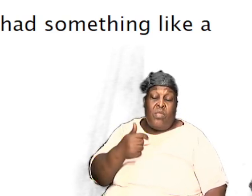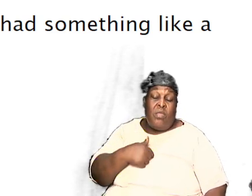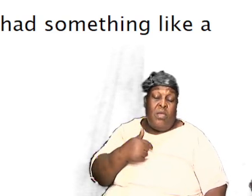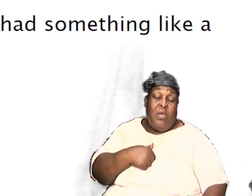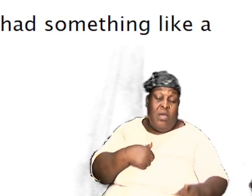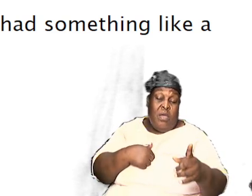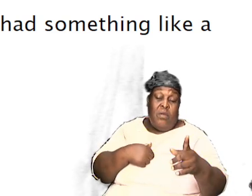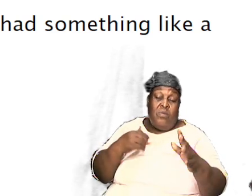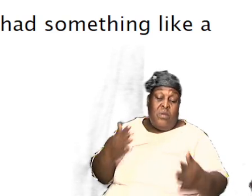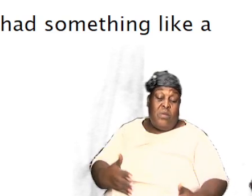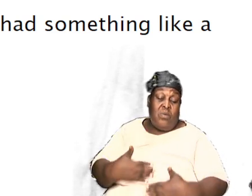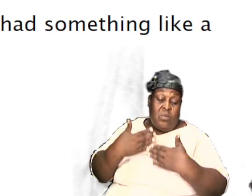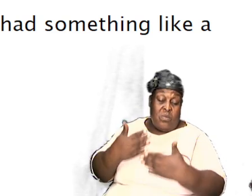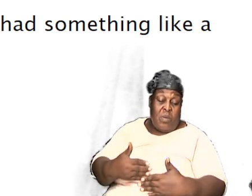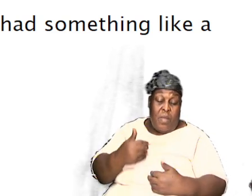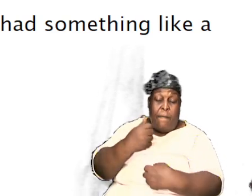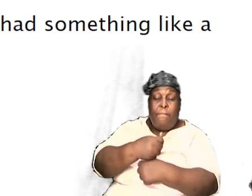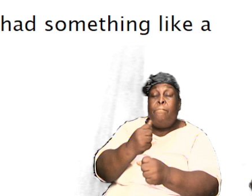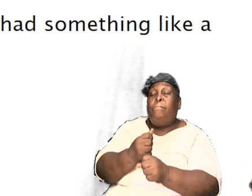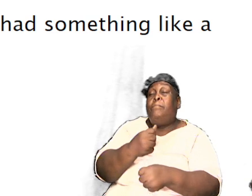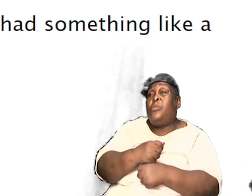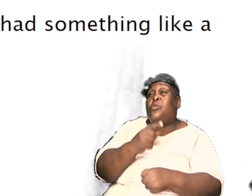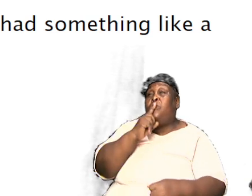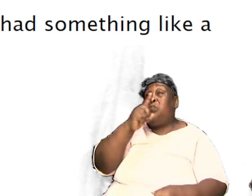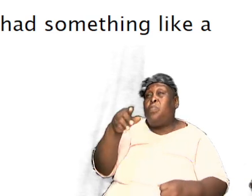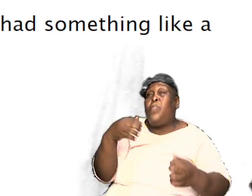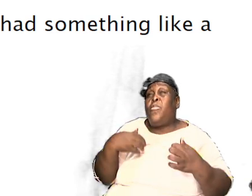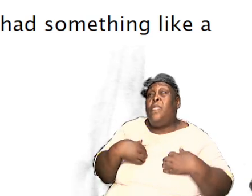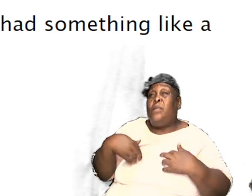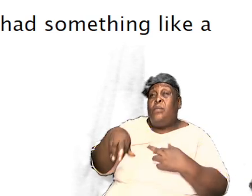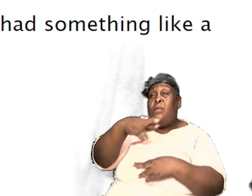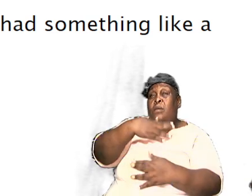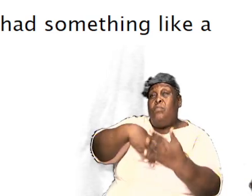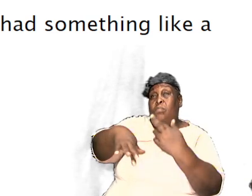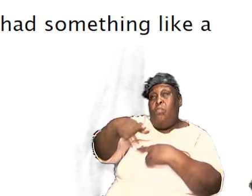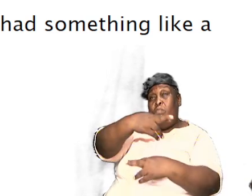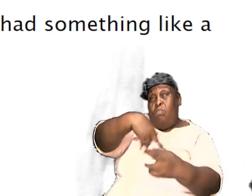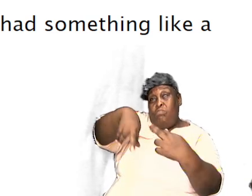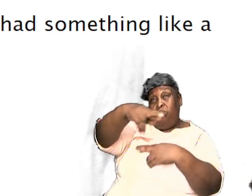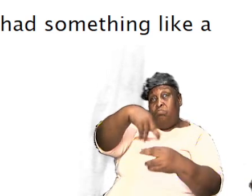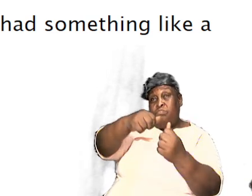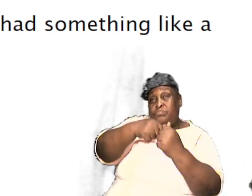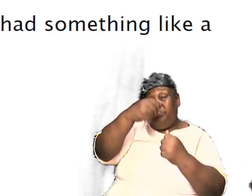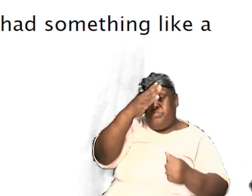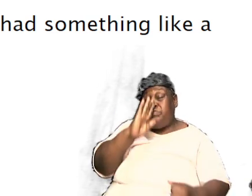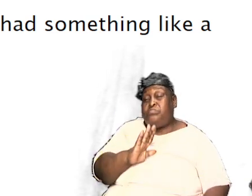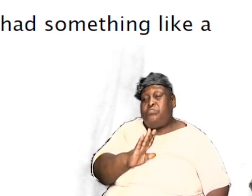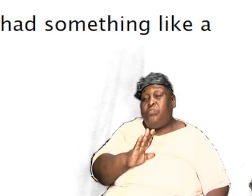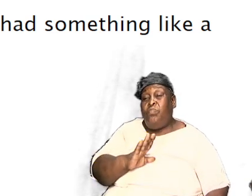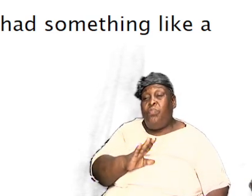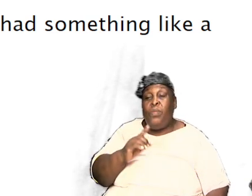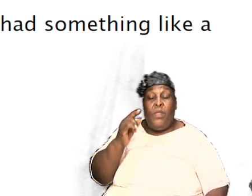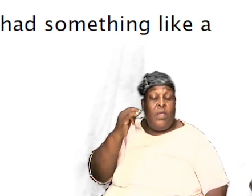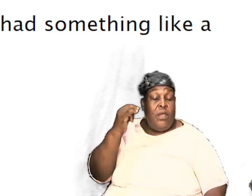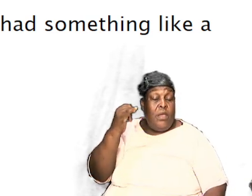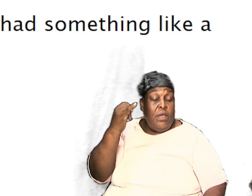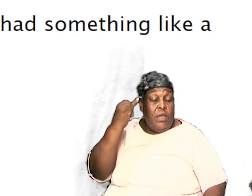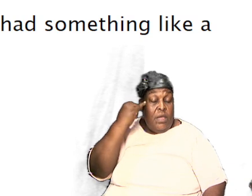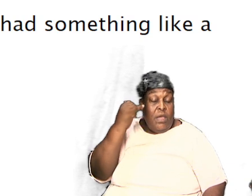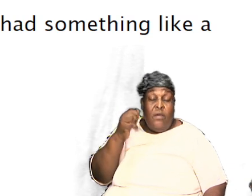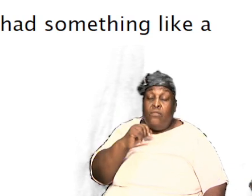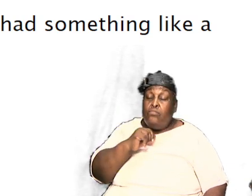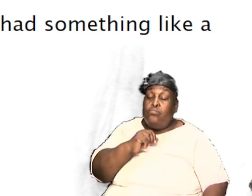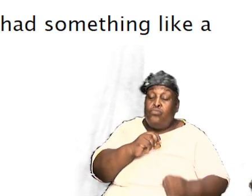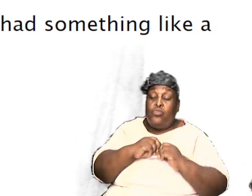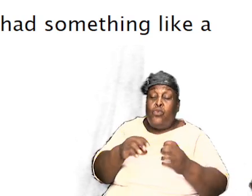I would encourage us, you know, that we make sure that we have a relationship with God. If we don't come to church, let